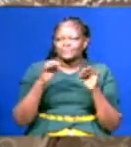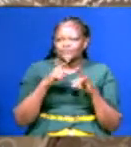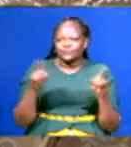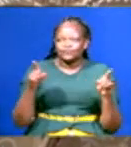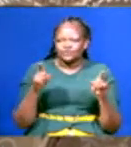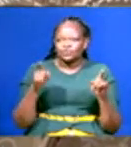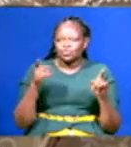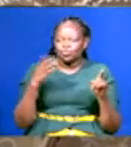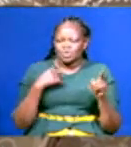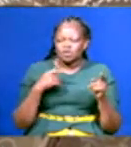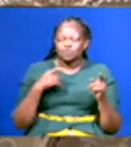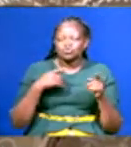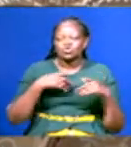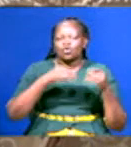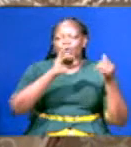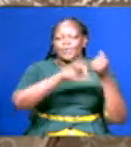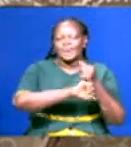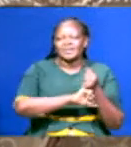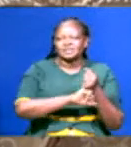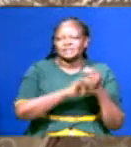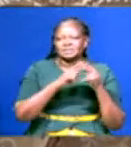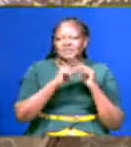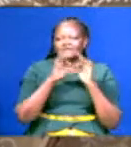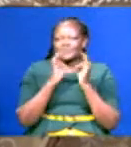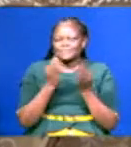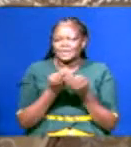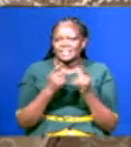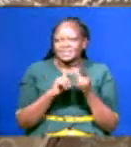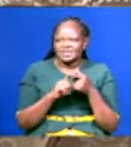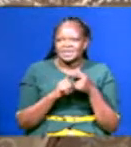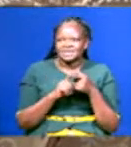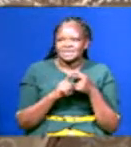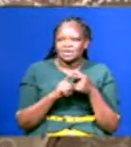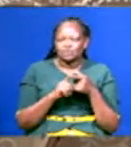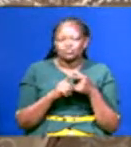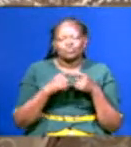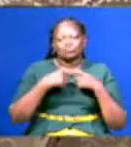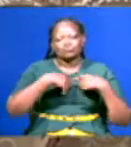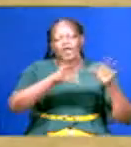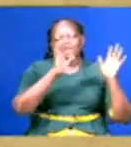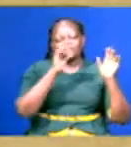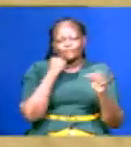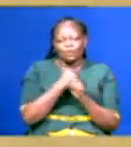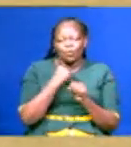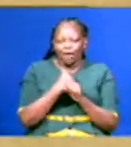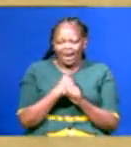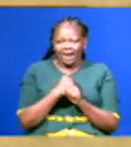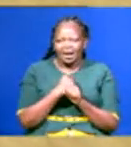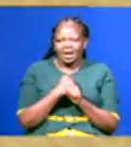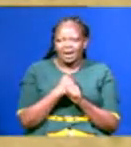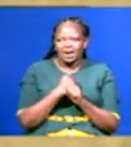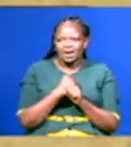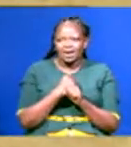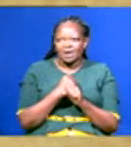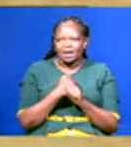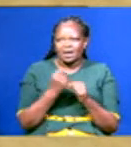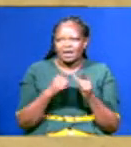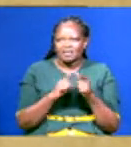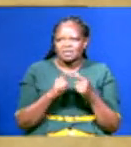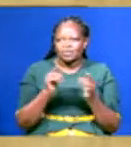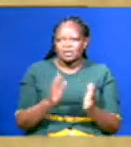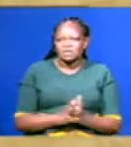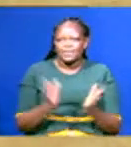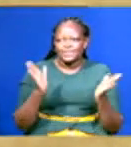at least to go and get married or start a family, they would be discharged from the service. Again, there was a public